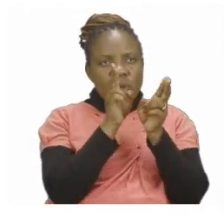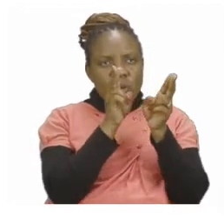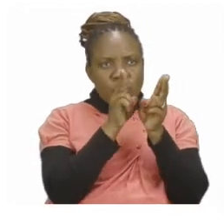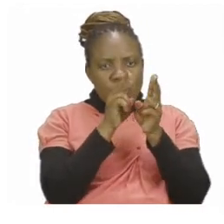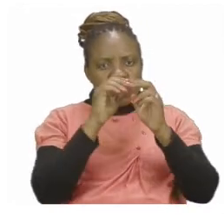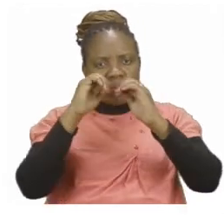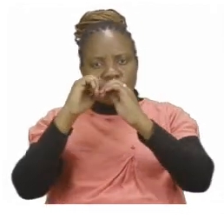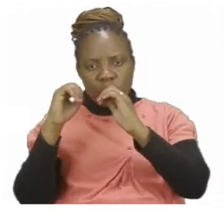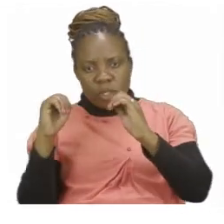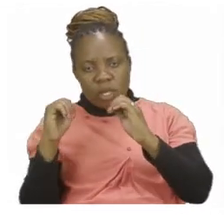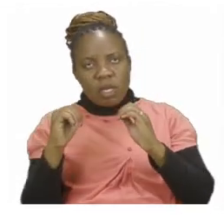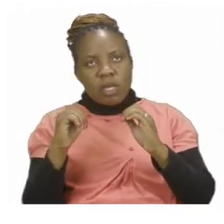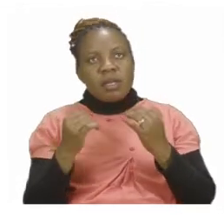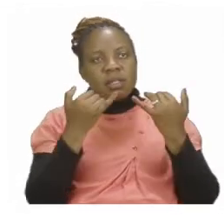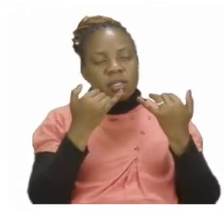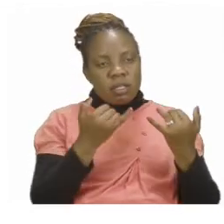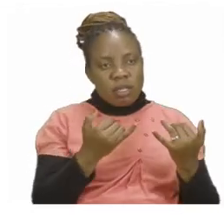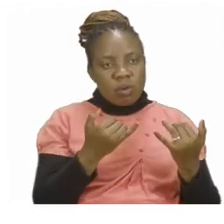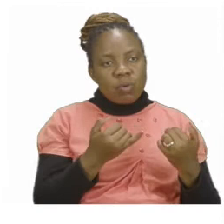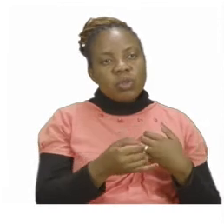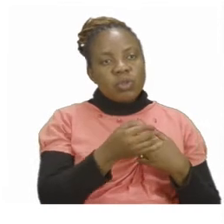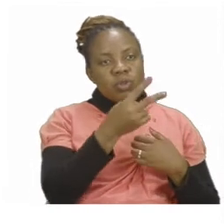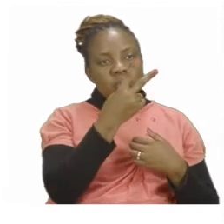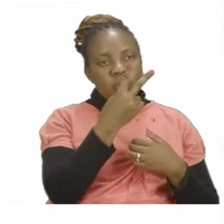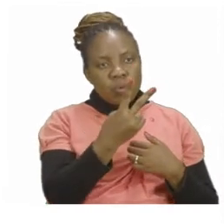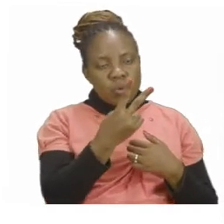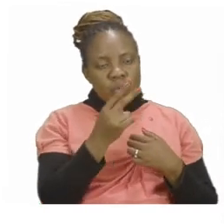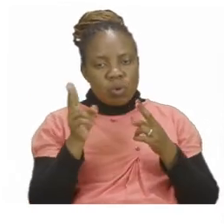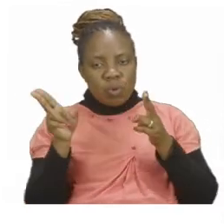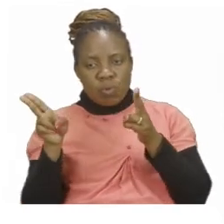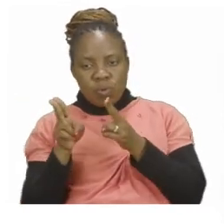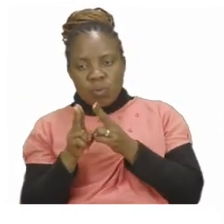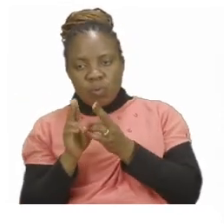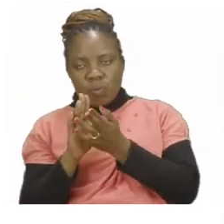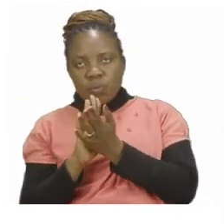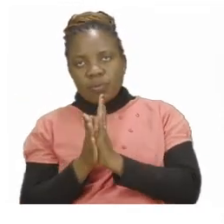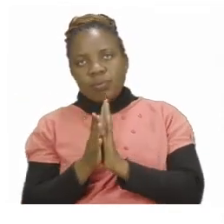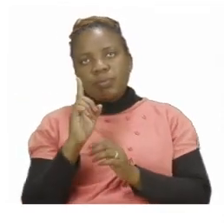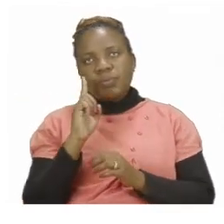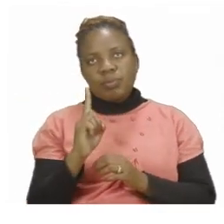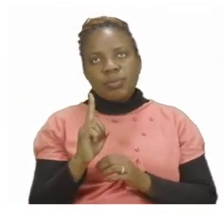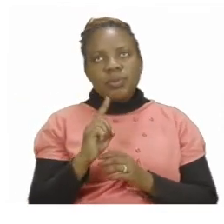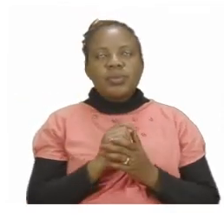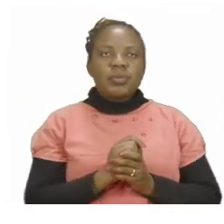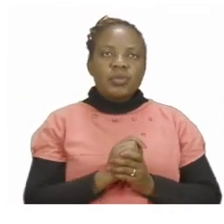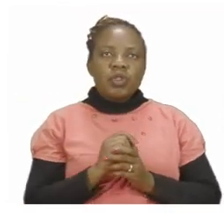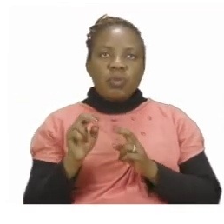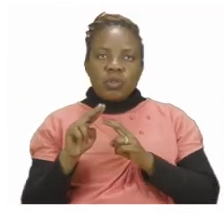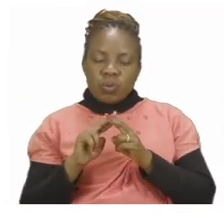going to look at the two sets of words and then we are going to turn it into a